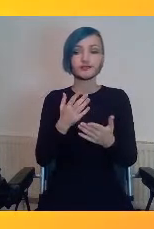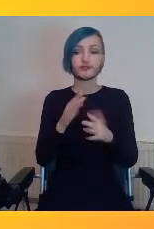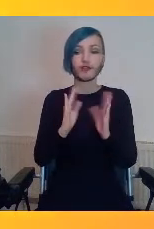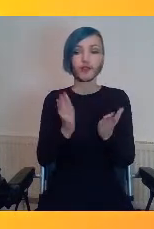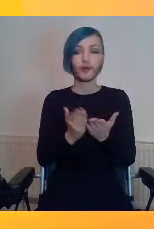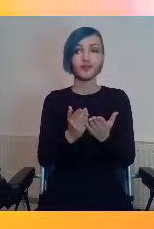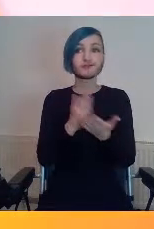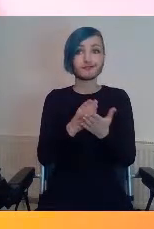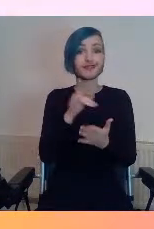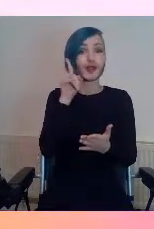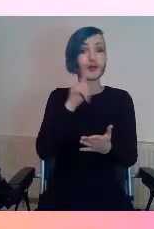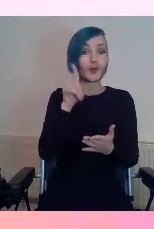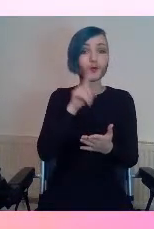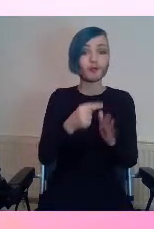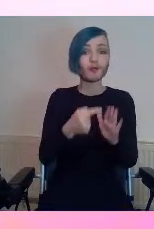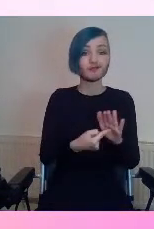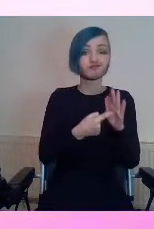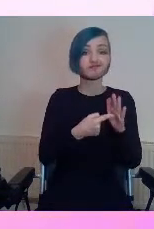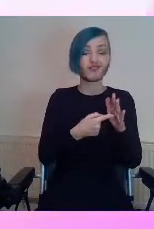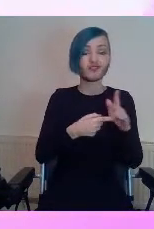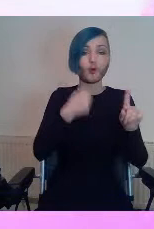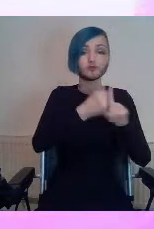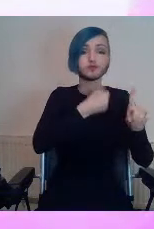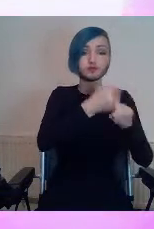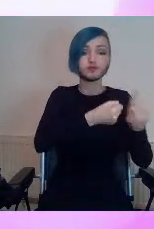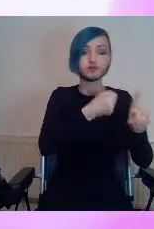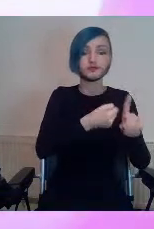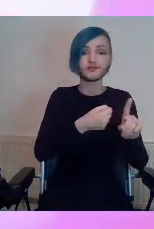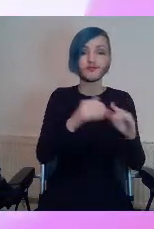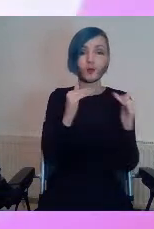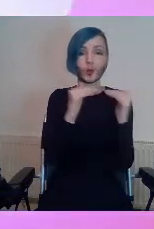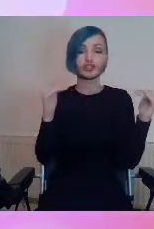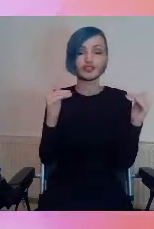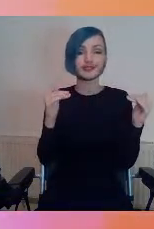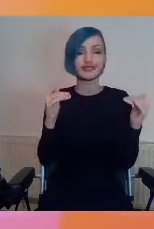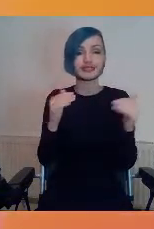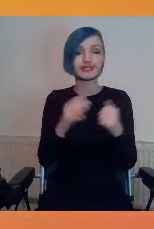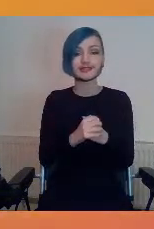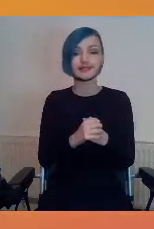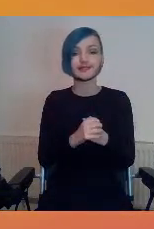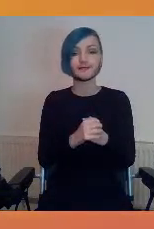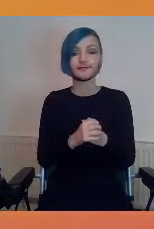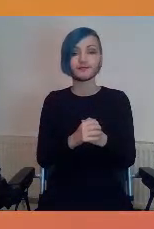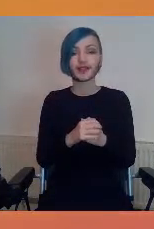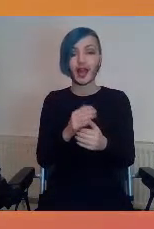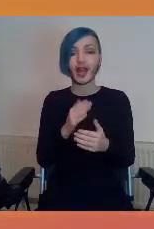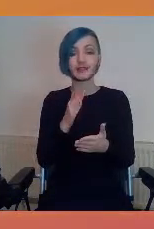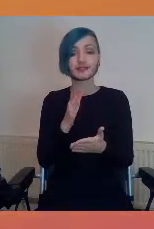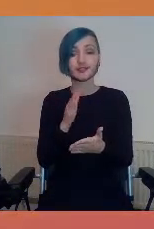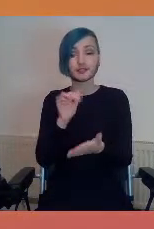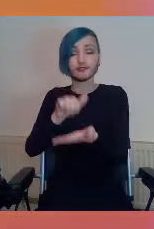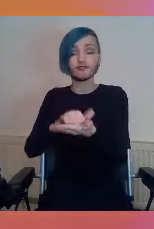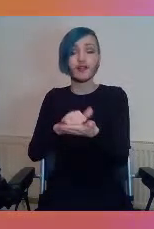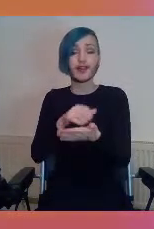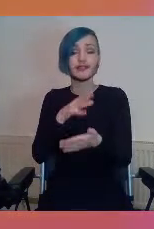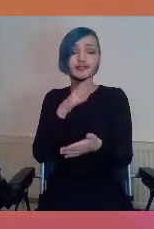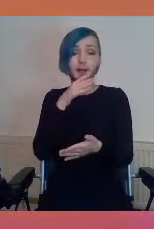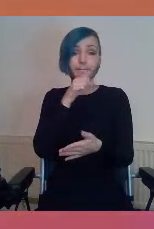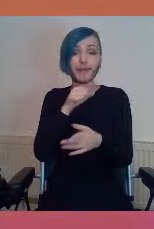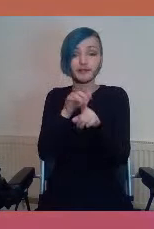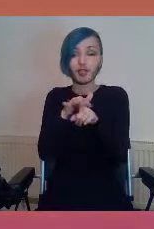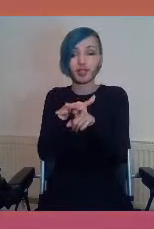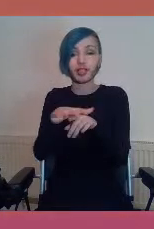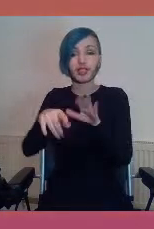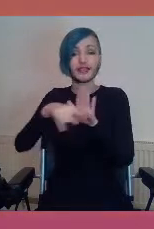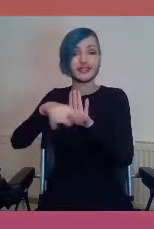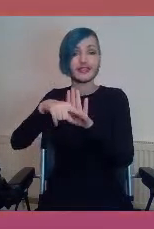and they often have to be the hope that we're working with. And like you said, men often fall under the influence of all sorts of terrible things. Not the